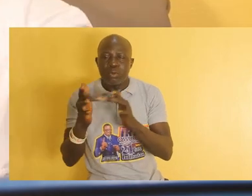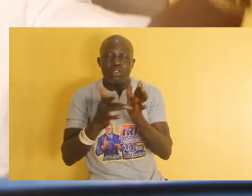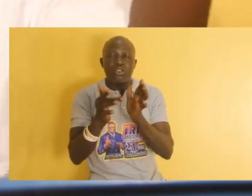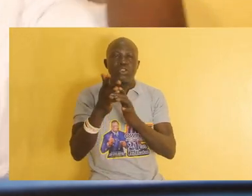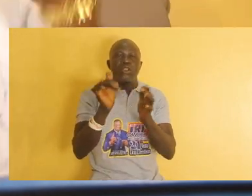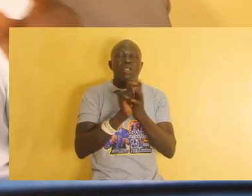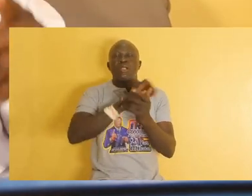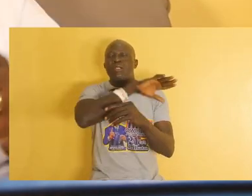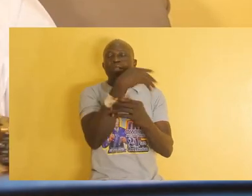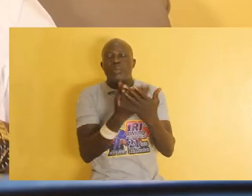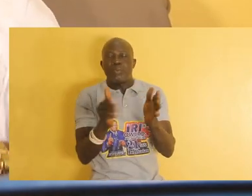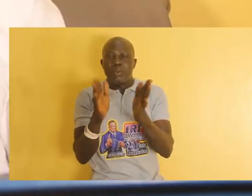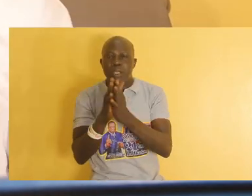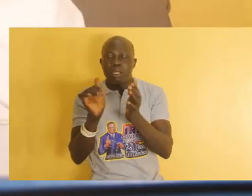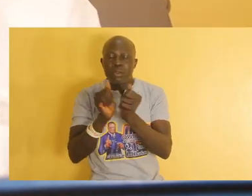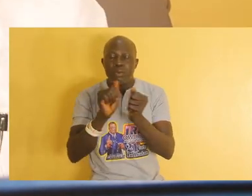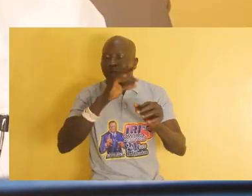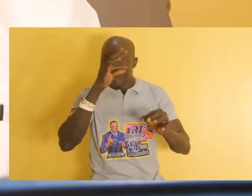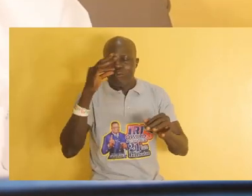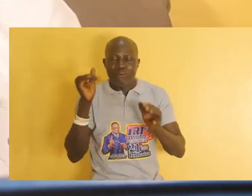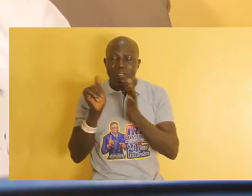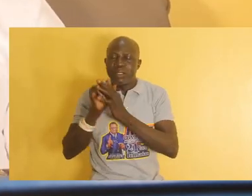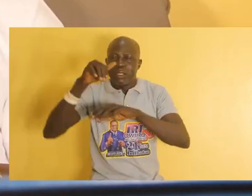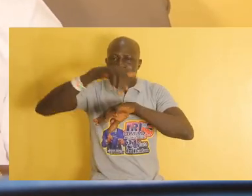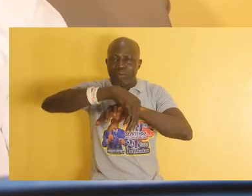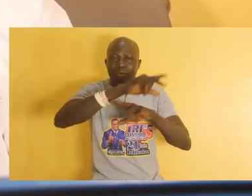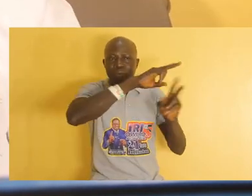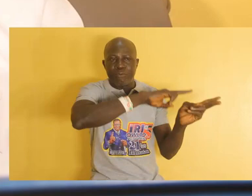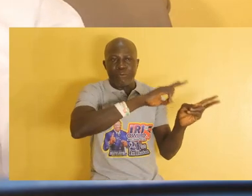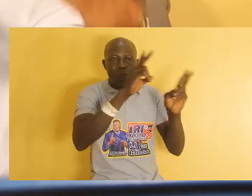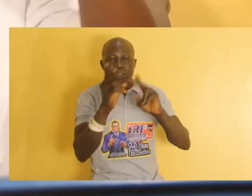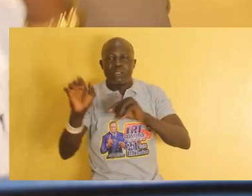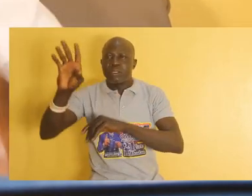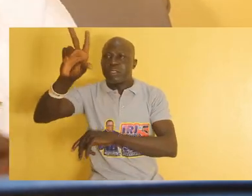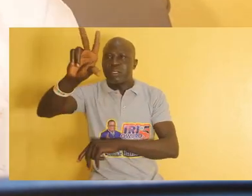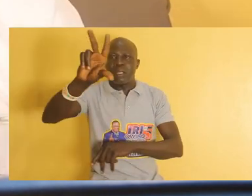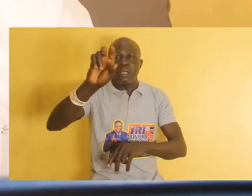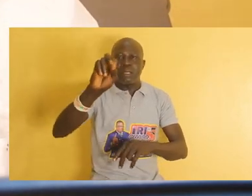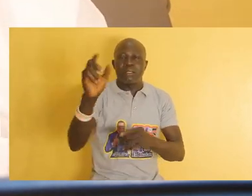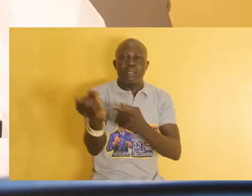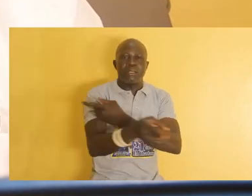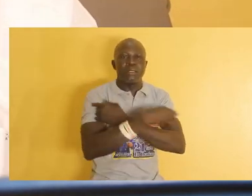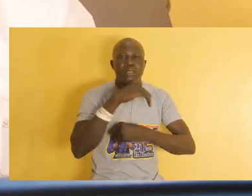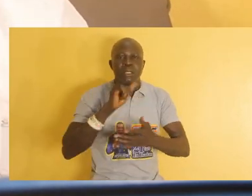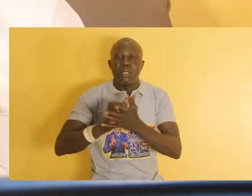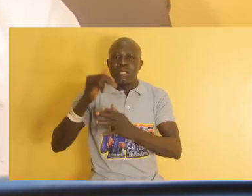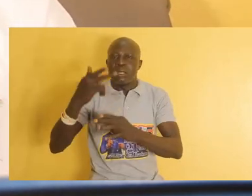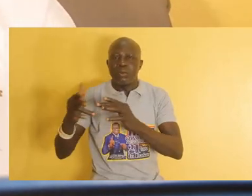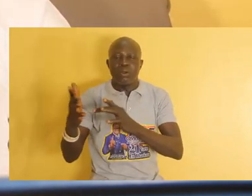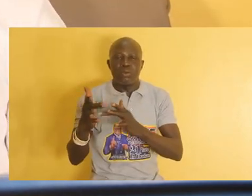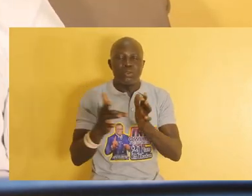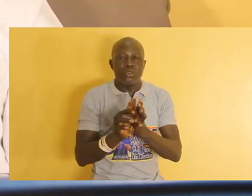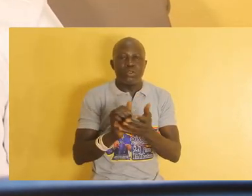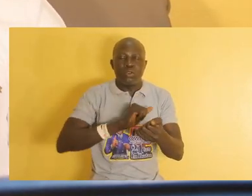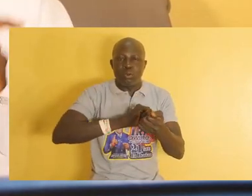of Jesus. Àdúrà. The prayer. Pẹ̀lú àwẹ̀. We fast. Ìṣòro. Vigil. Ọgbọ̀n ọjọ́ yìí. 30 days. Lórúkọ Jésù. In the name of